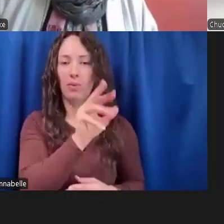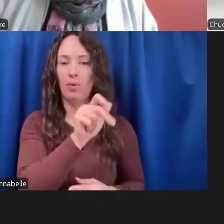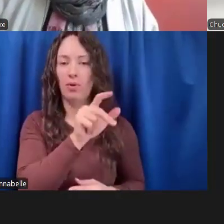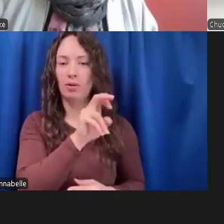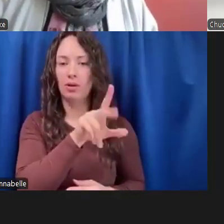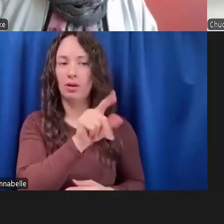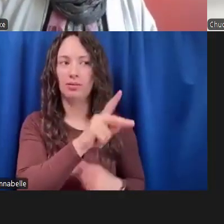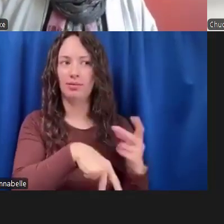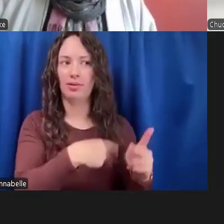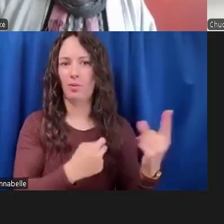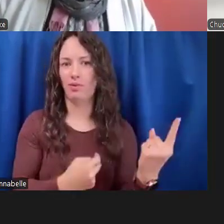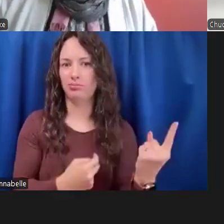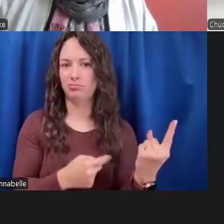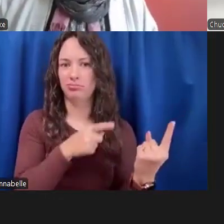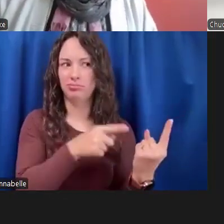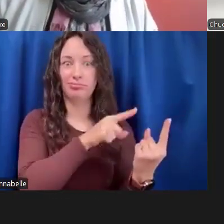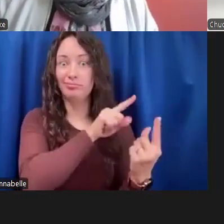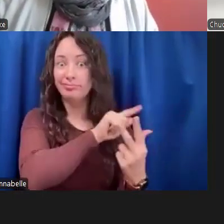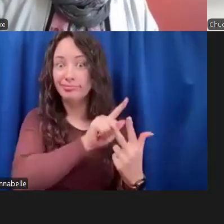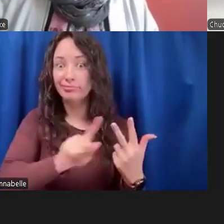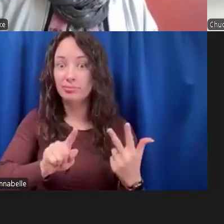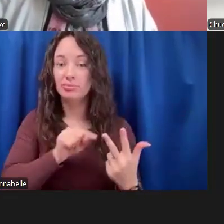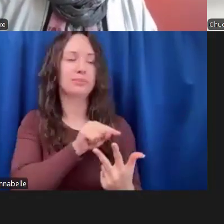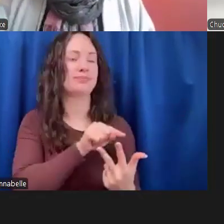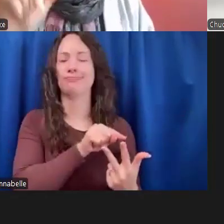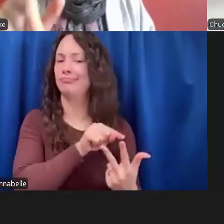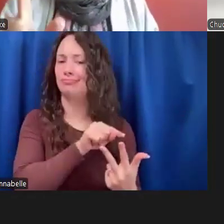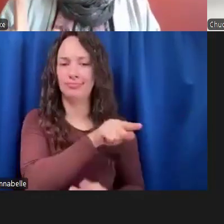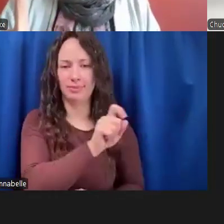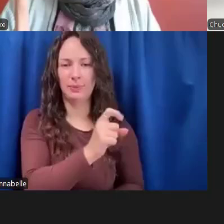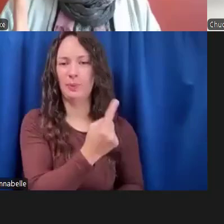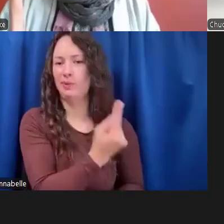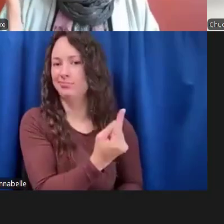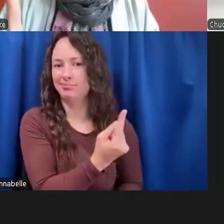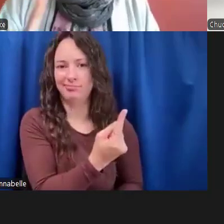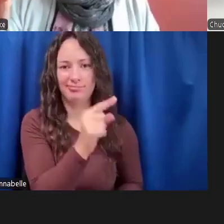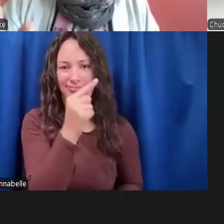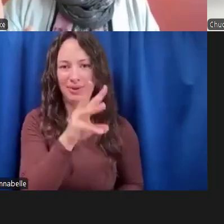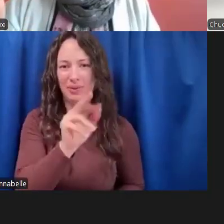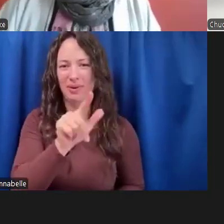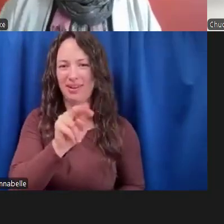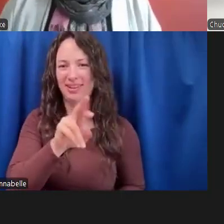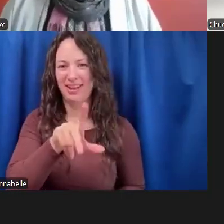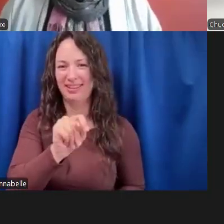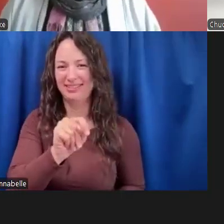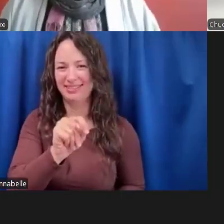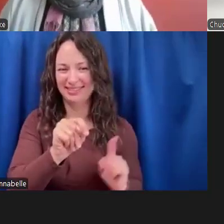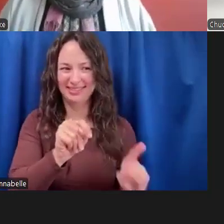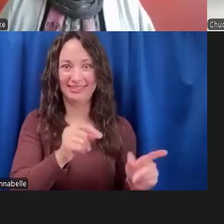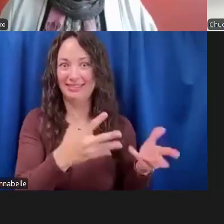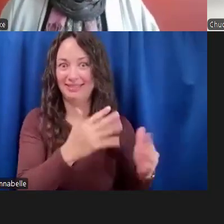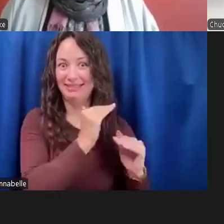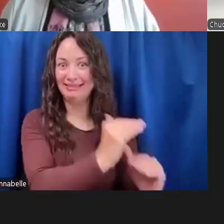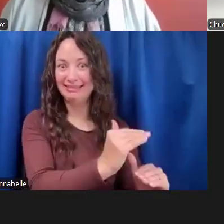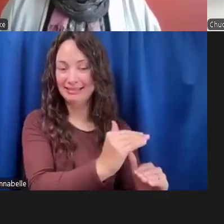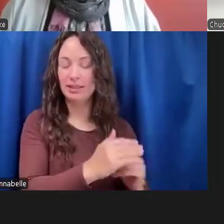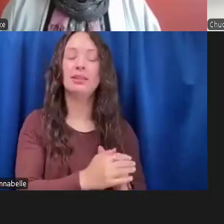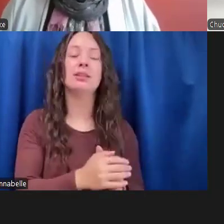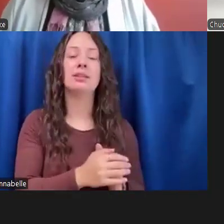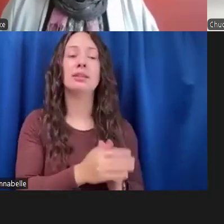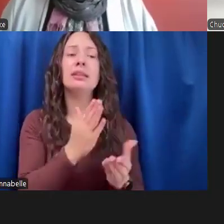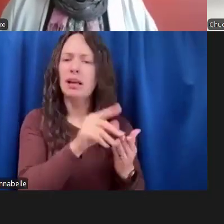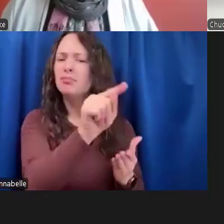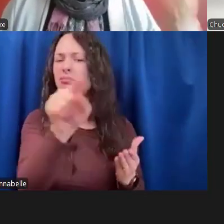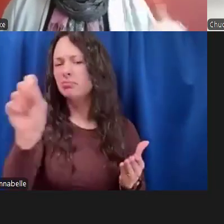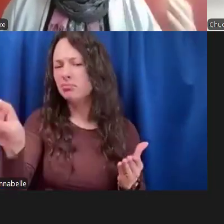3 different fields of black walnut from 3 different parts of the range. They got one black walnut seed source. That's it. Some do, but it's